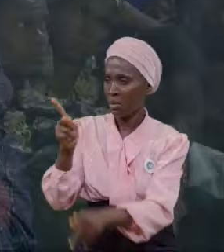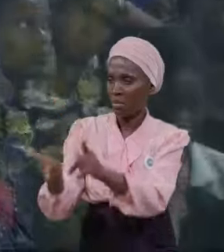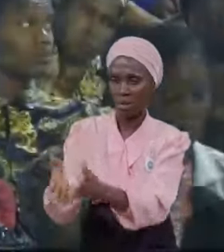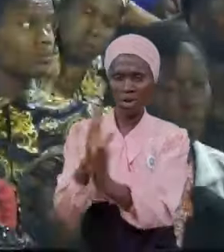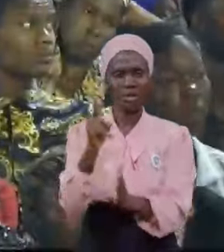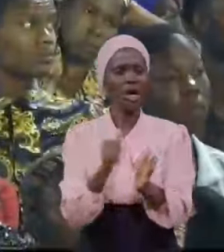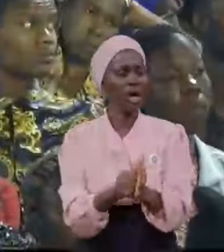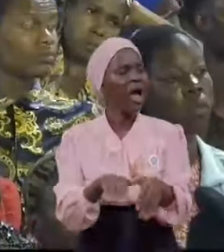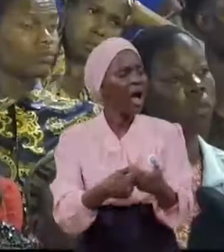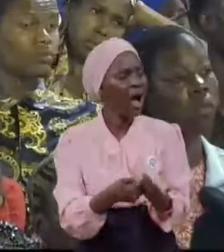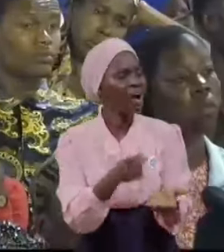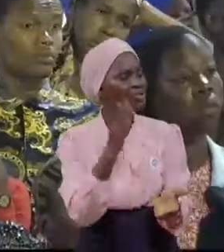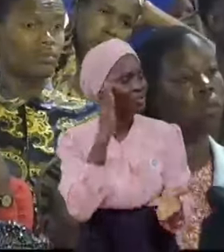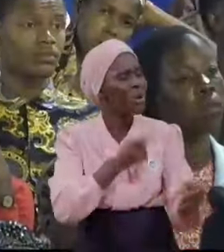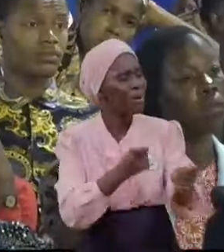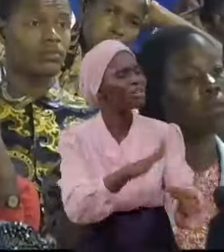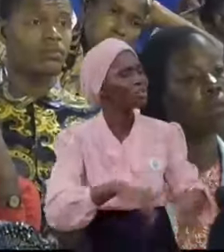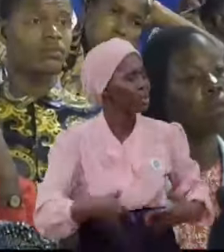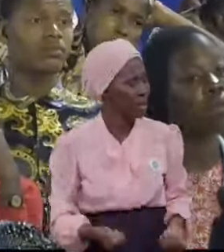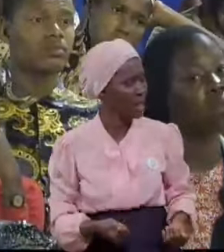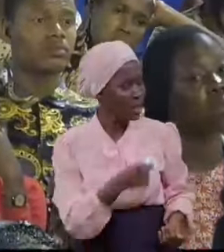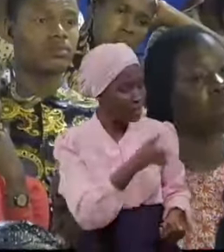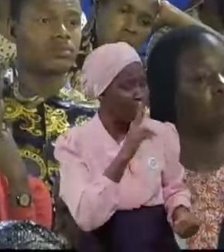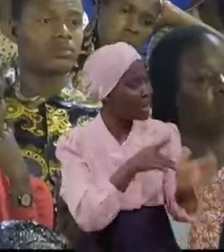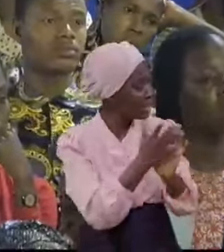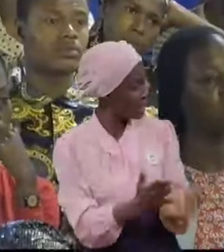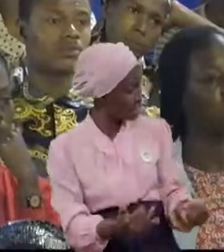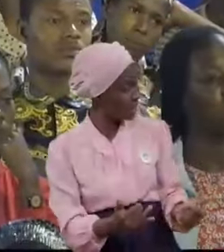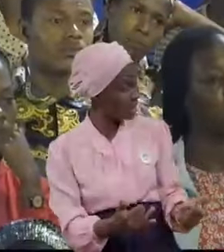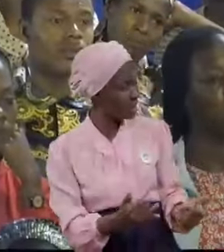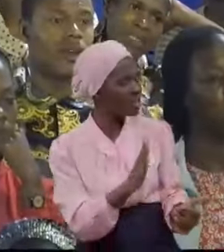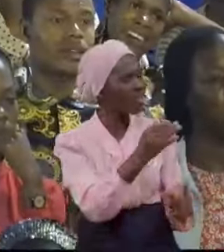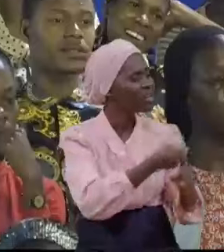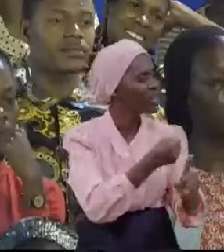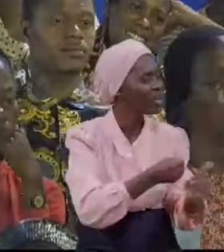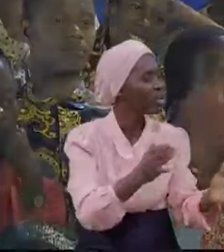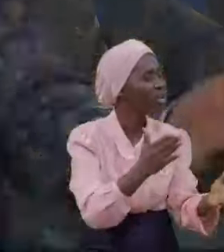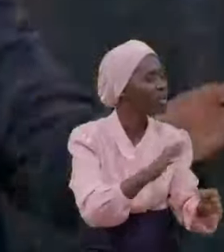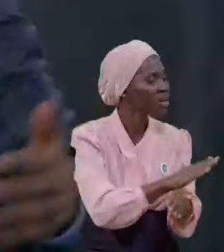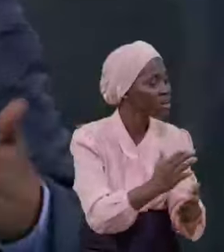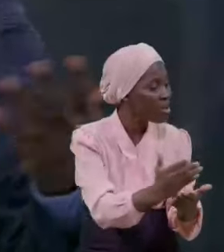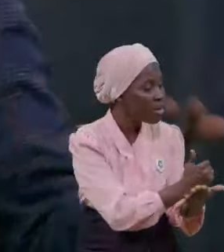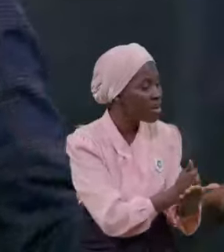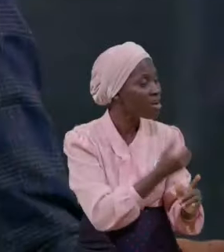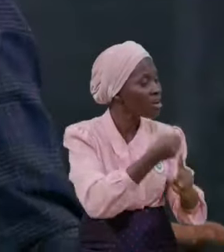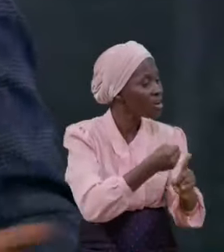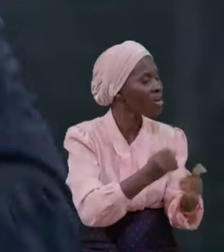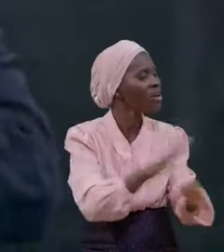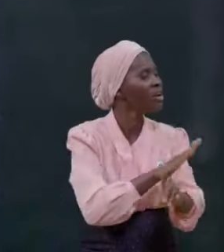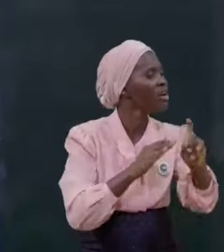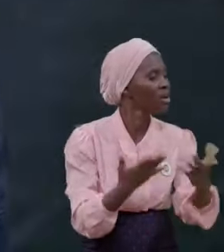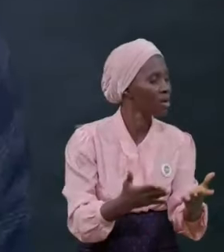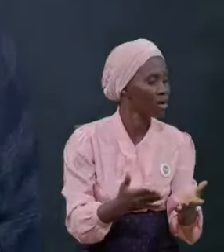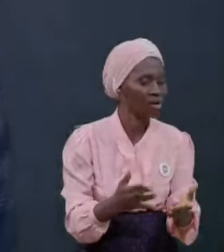salary enough? Well, God will add to it. Why don't you take this bribe? I can't do that